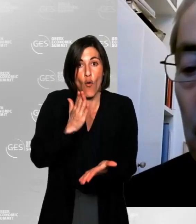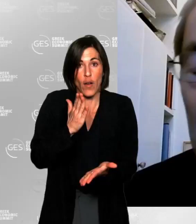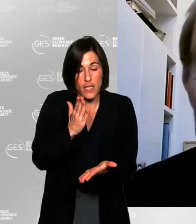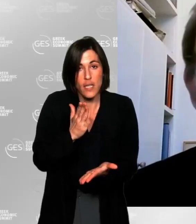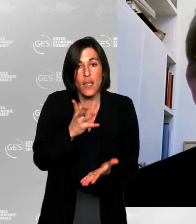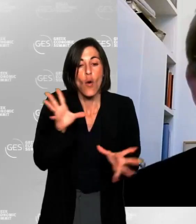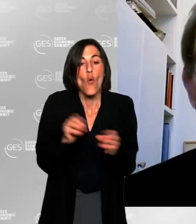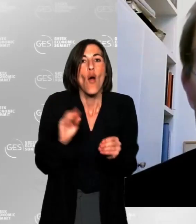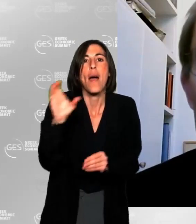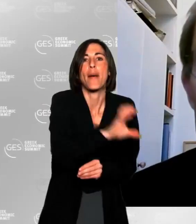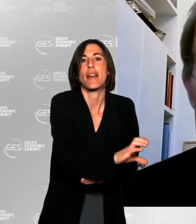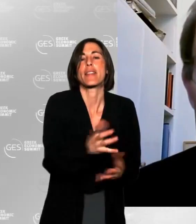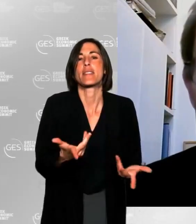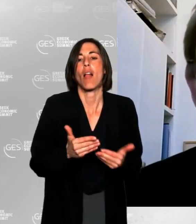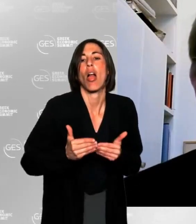a good internet